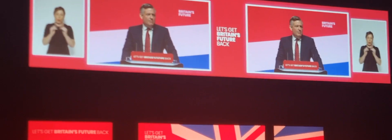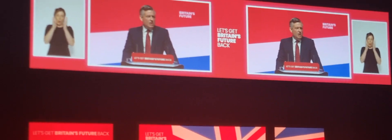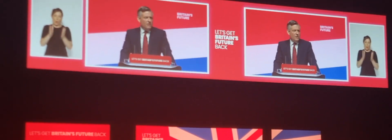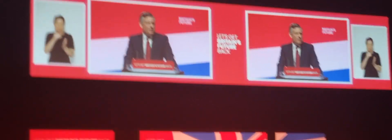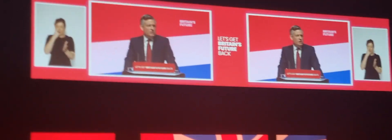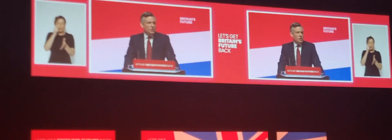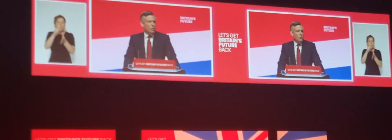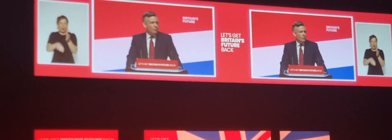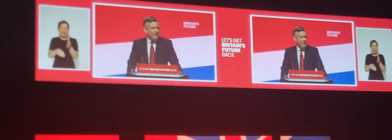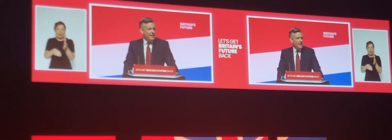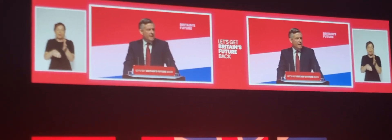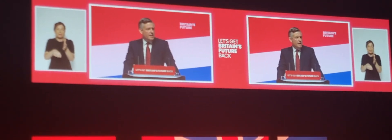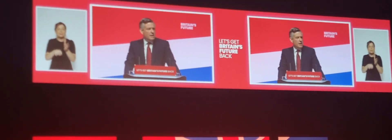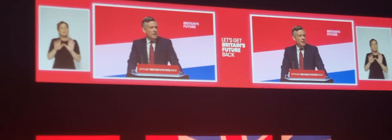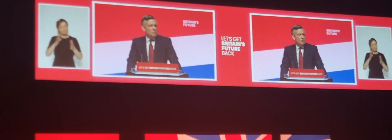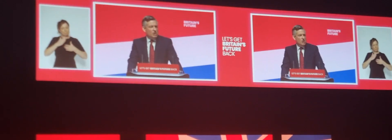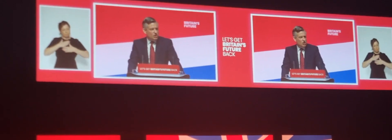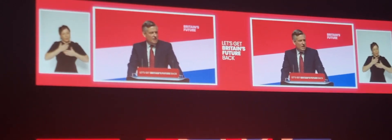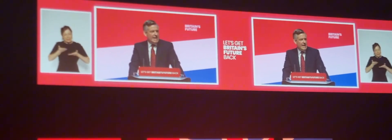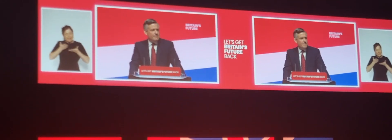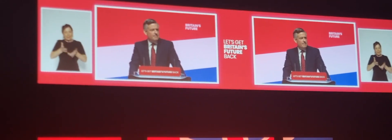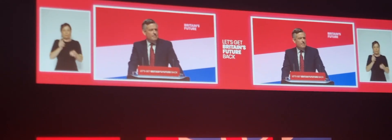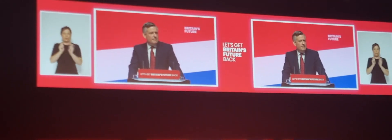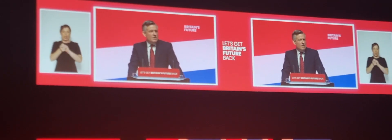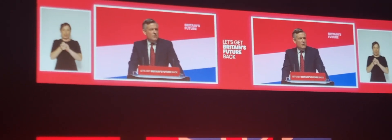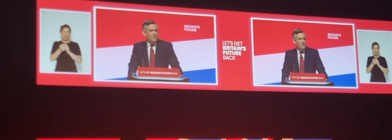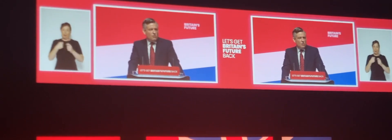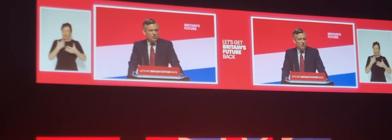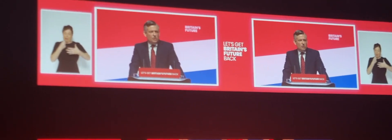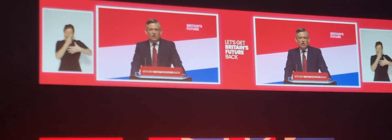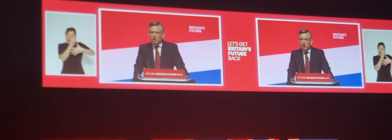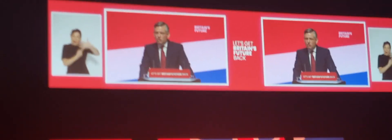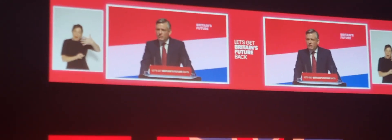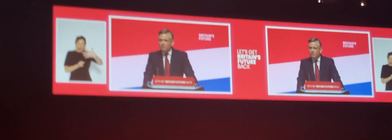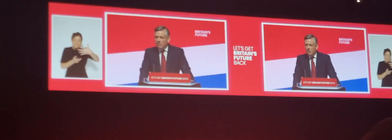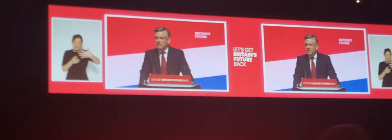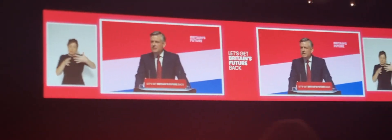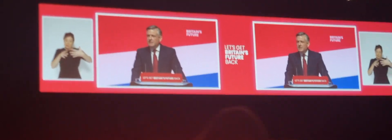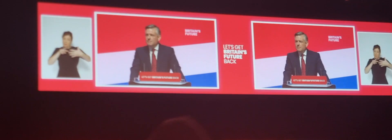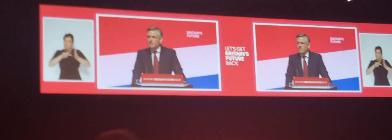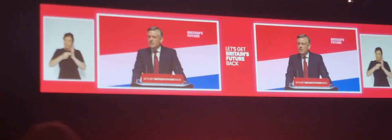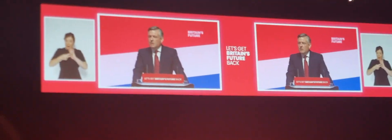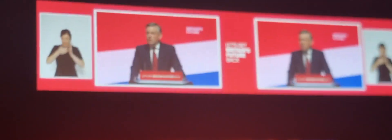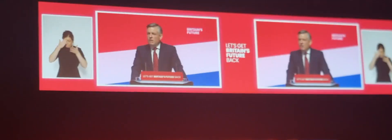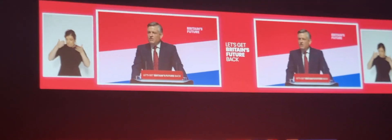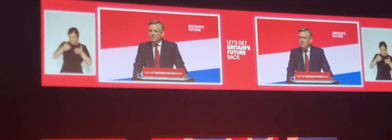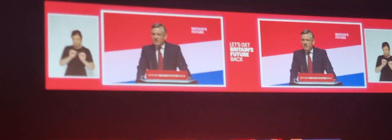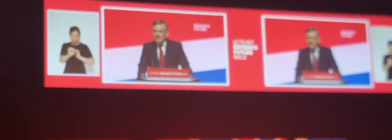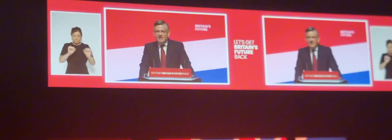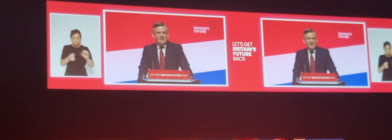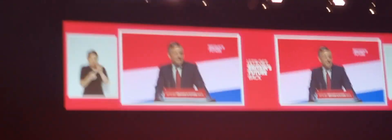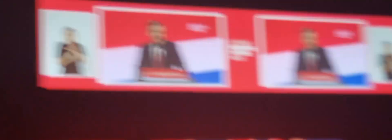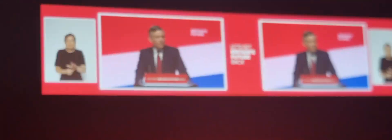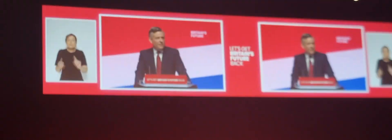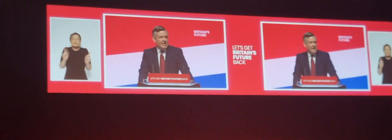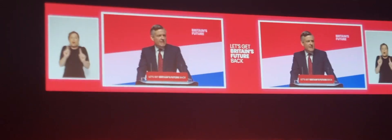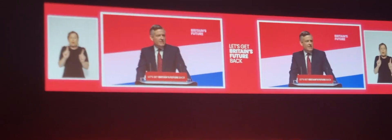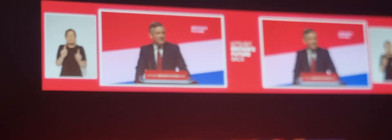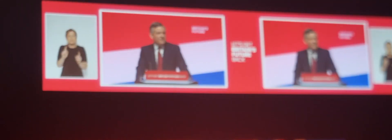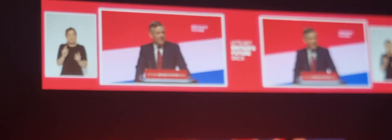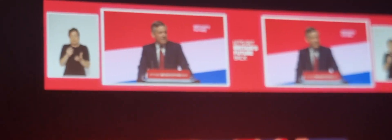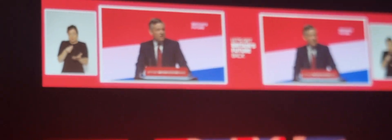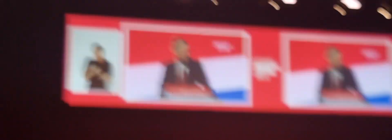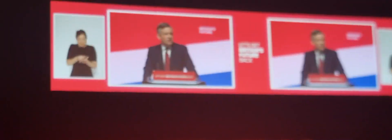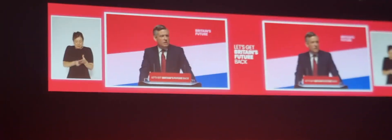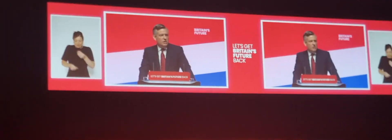a Labour government will bring. Mission led, focused on the country's priorities, with stability and sound